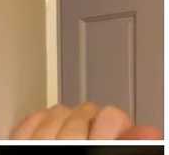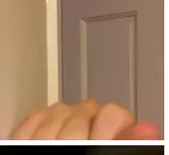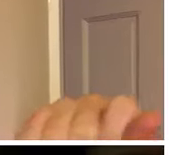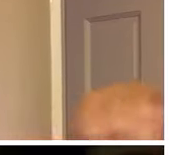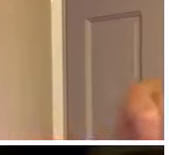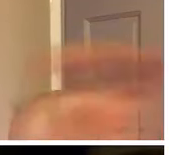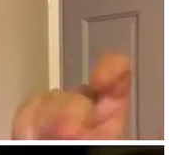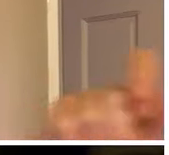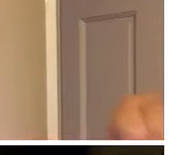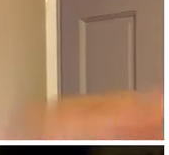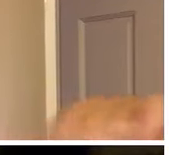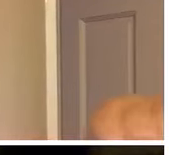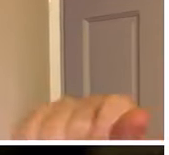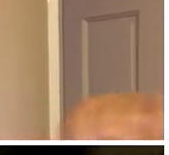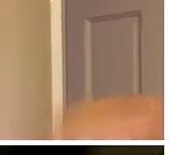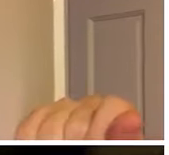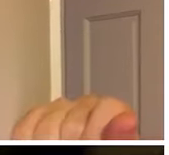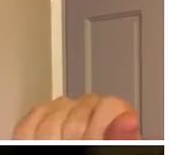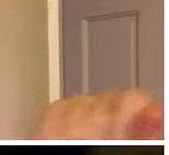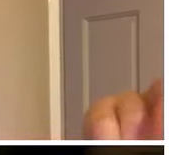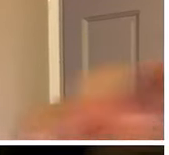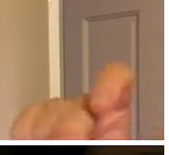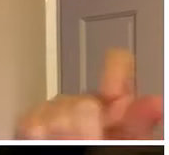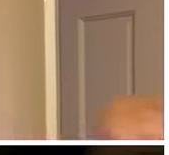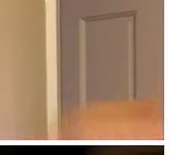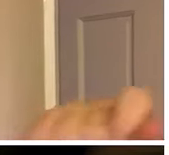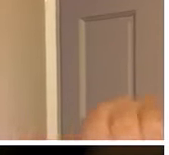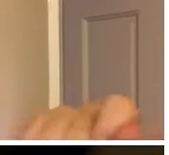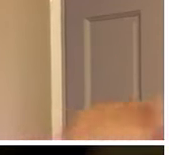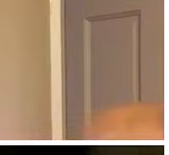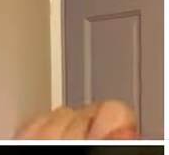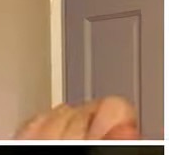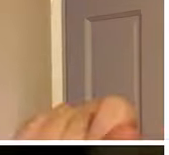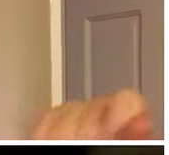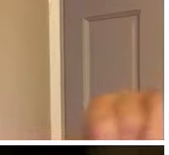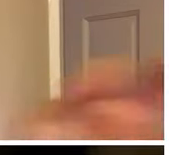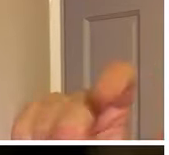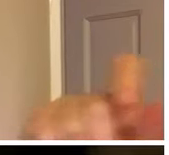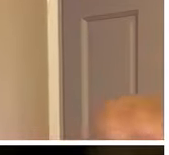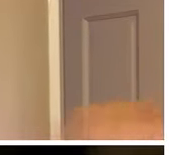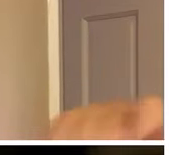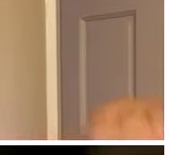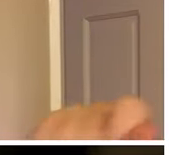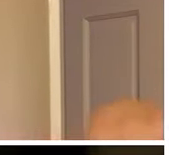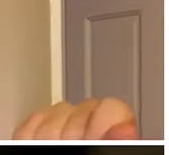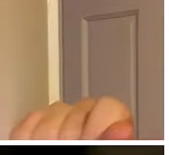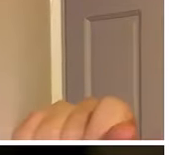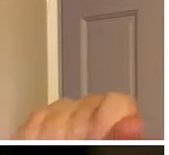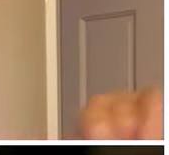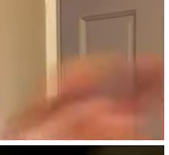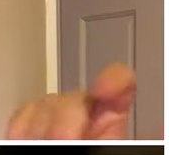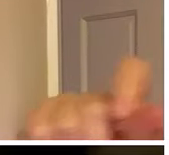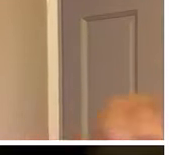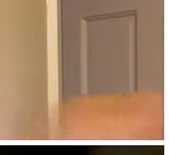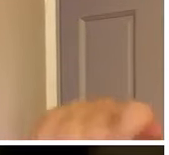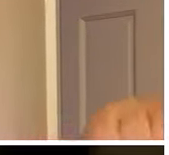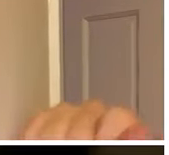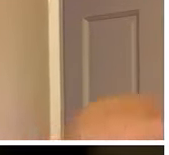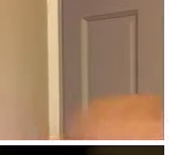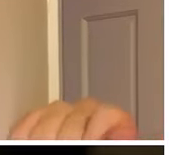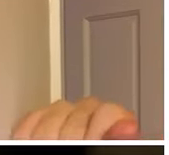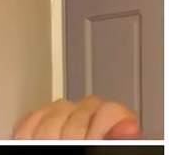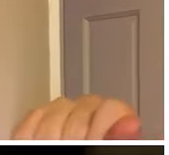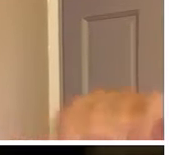Let's take our time, say what we want, use what we got before it's all